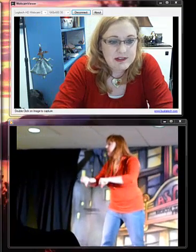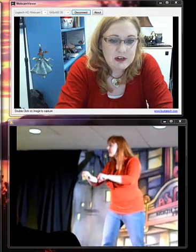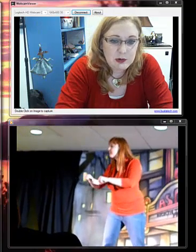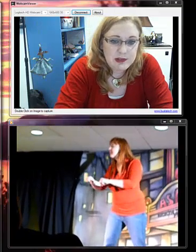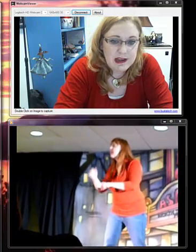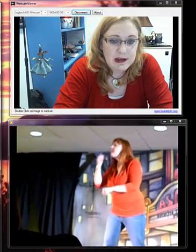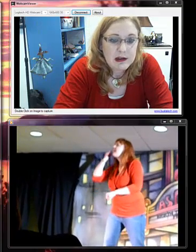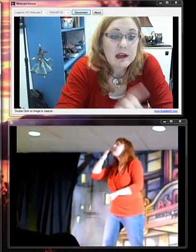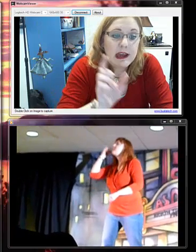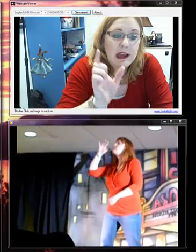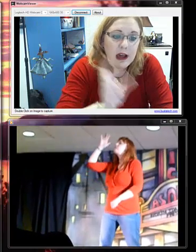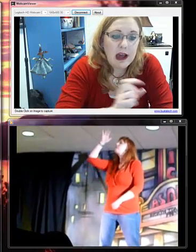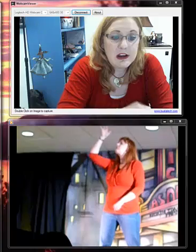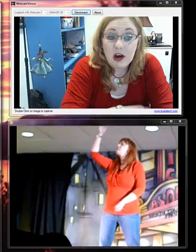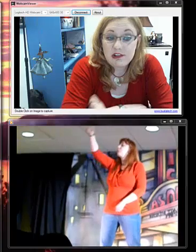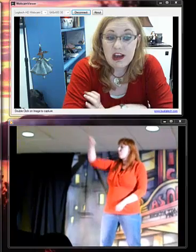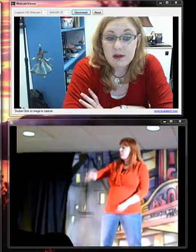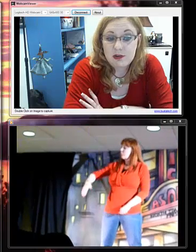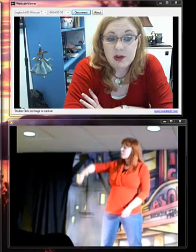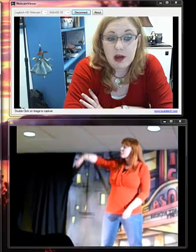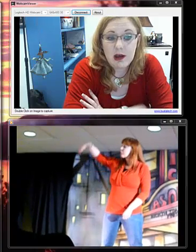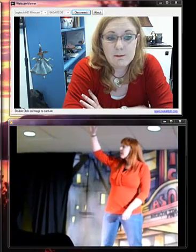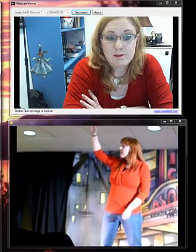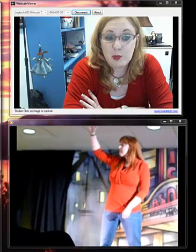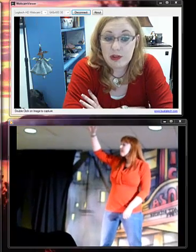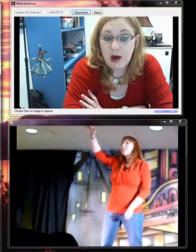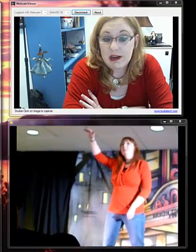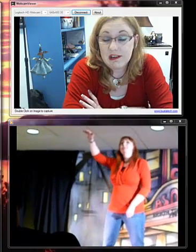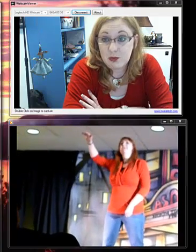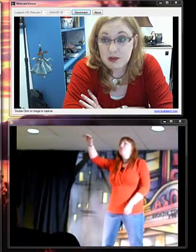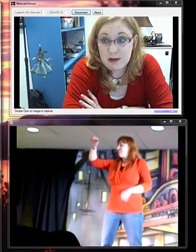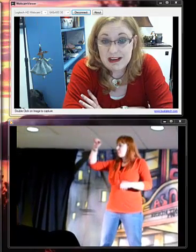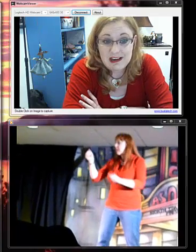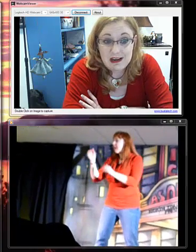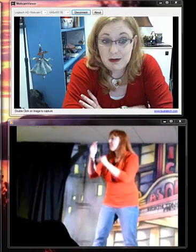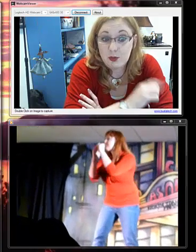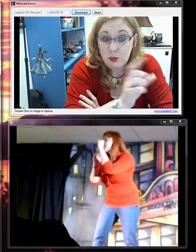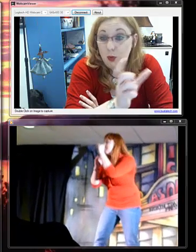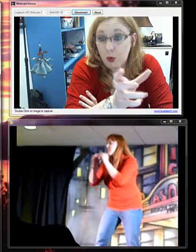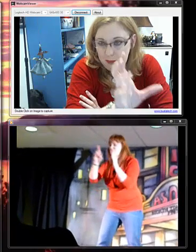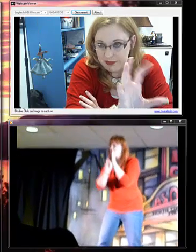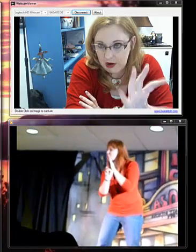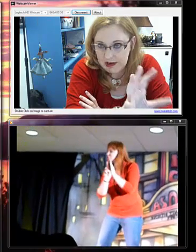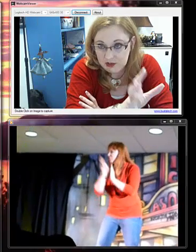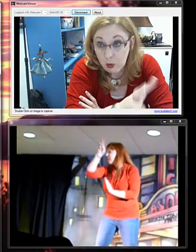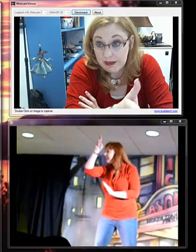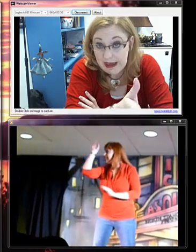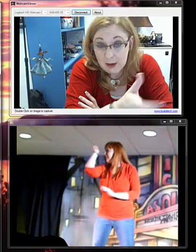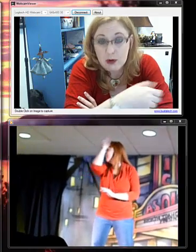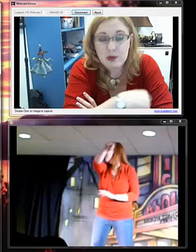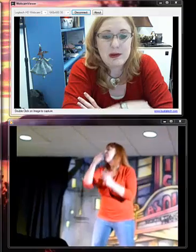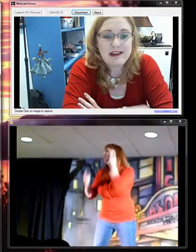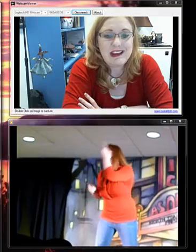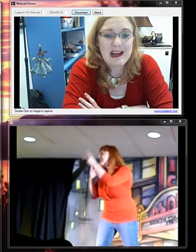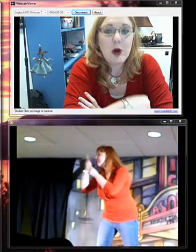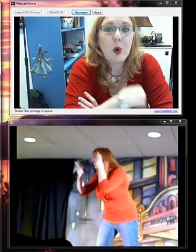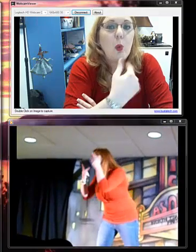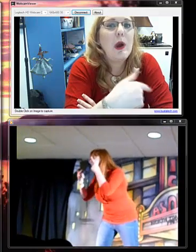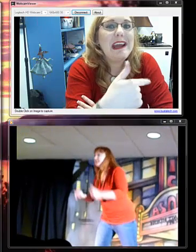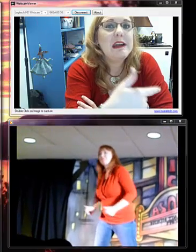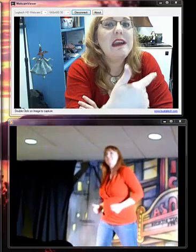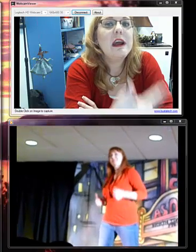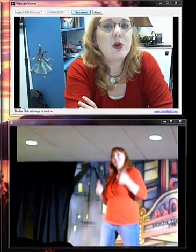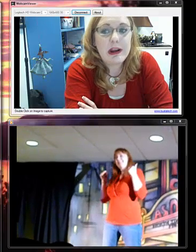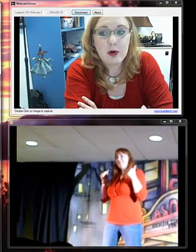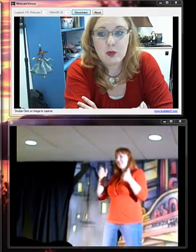so let's say 2 with that. Okay, eye contact with audience was maintained, or with the audience or the camera was maintained